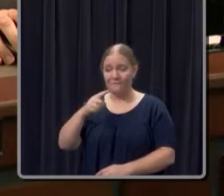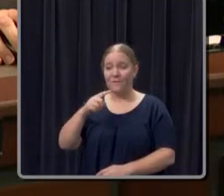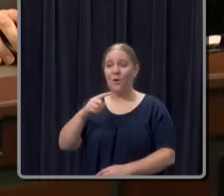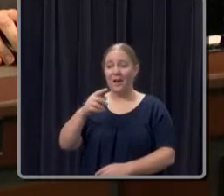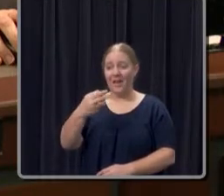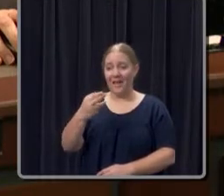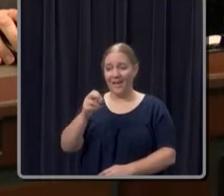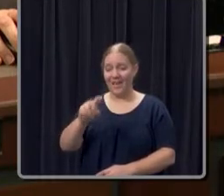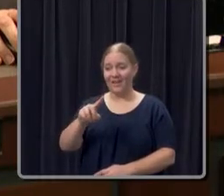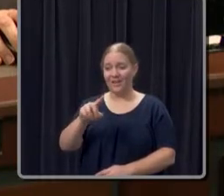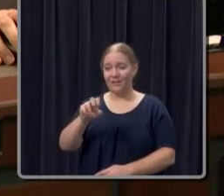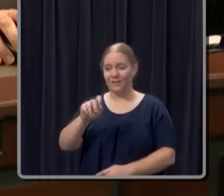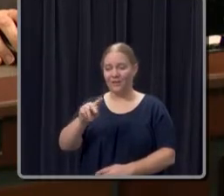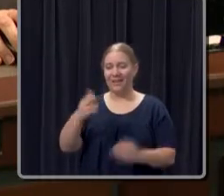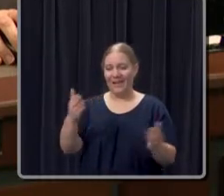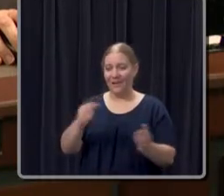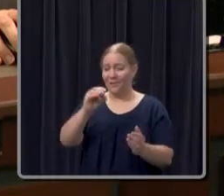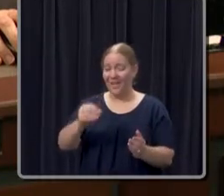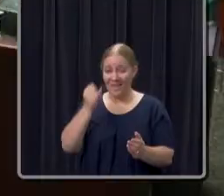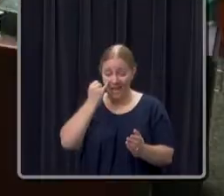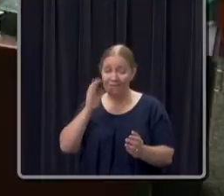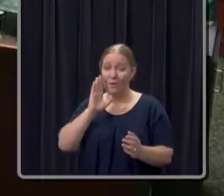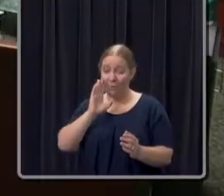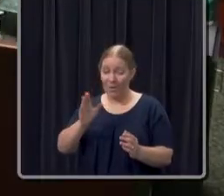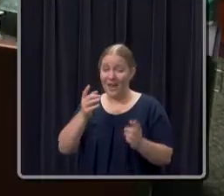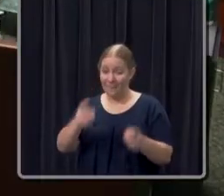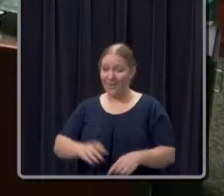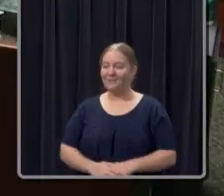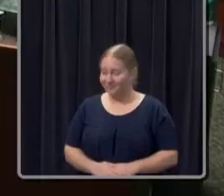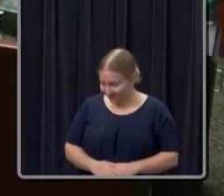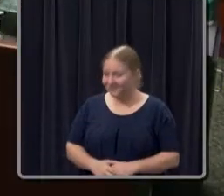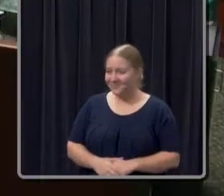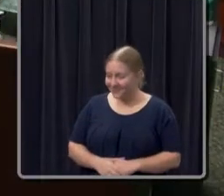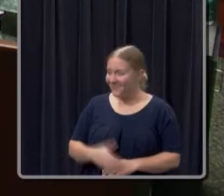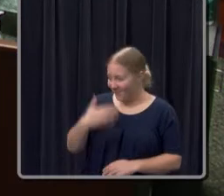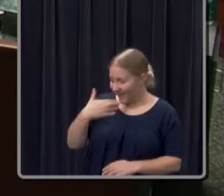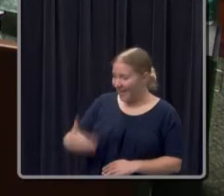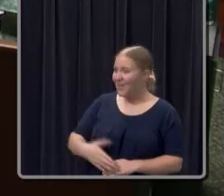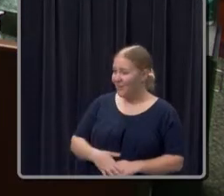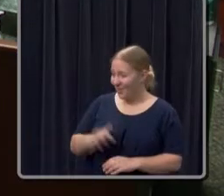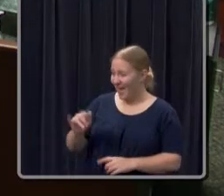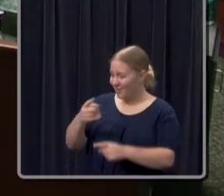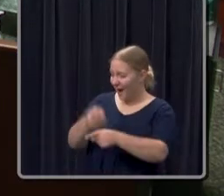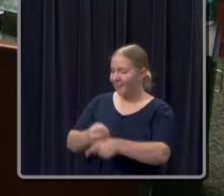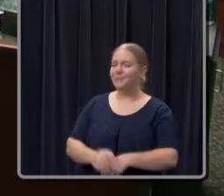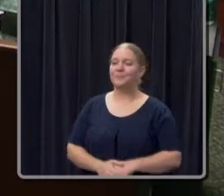they would offer it. Thank you. Thank you. No, I think that's right.